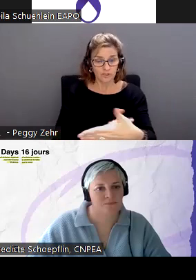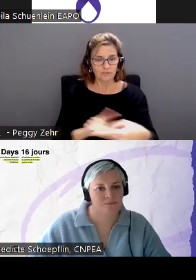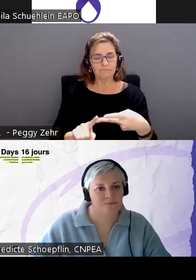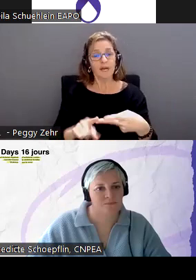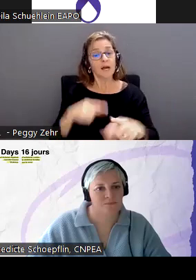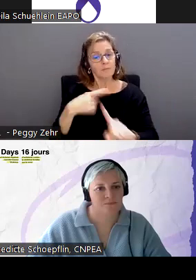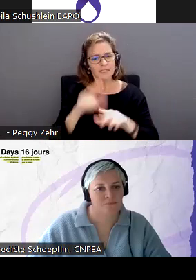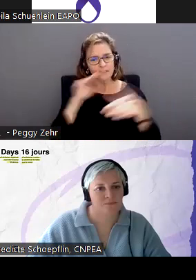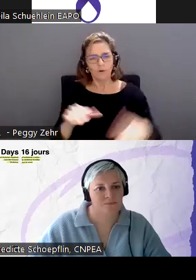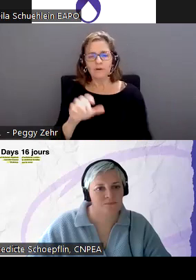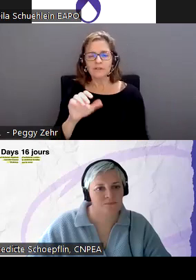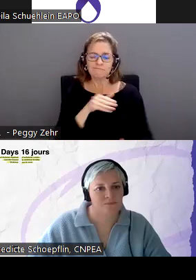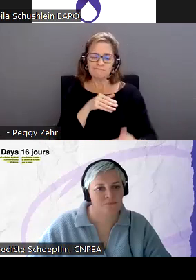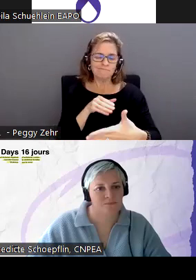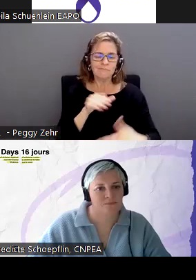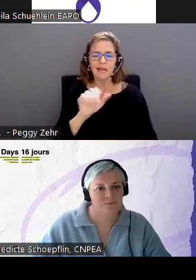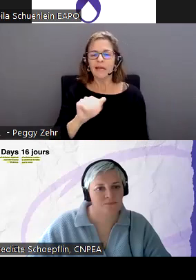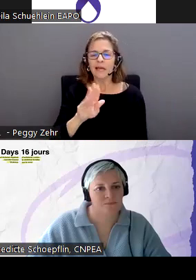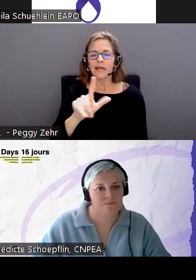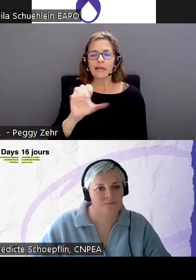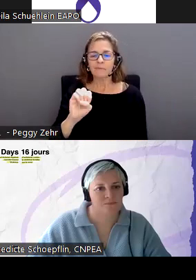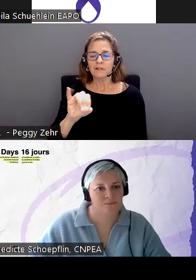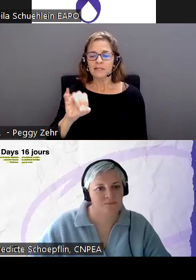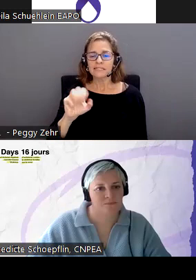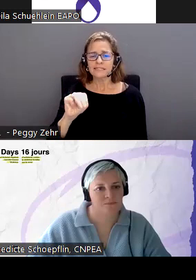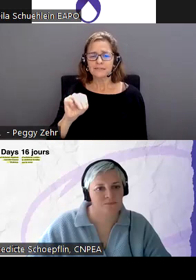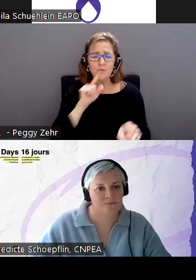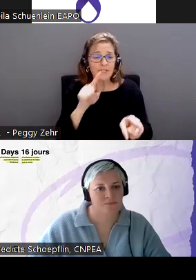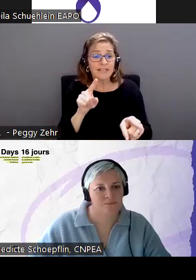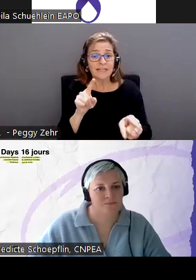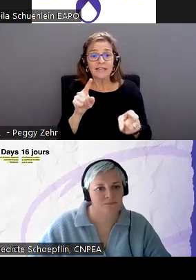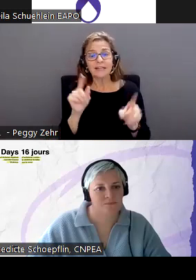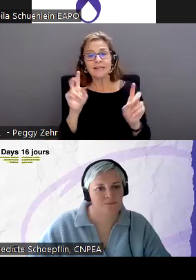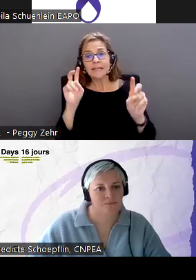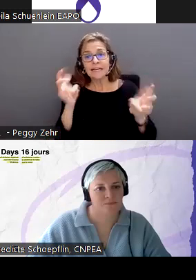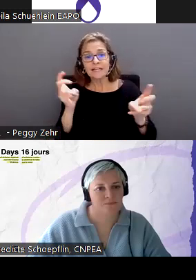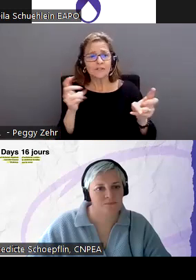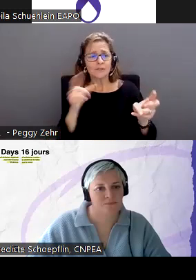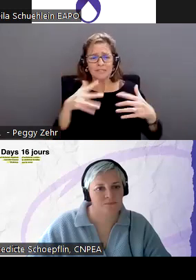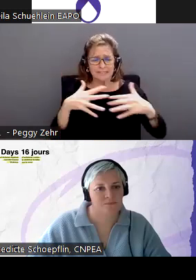well. Like, these things go together so closely, and they're so much on the periphery.